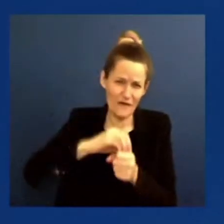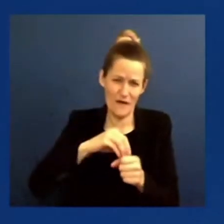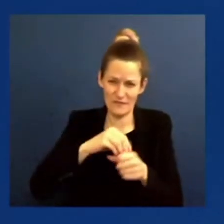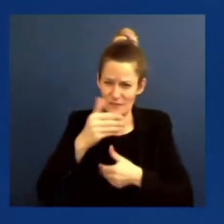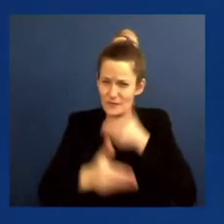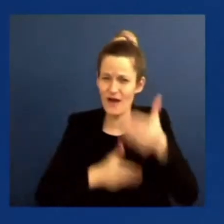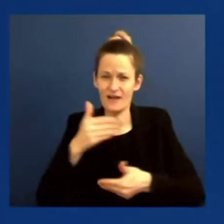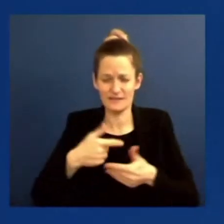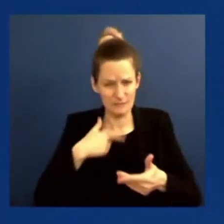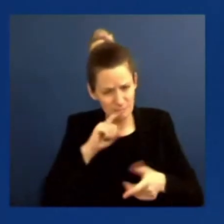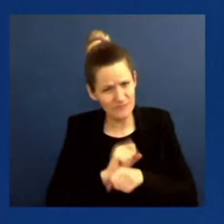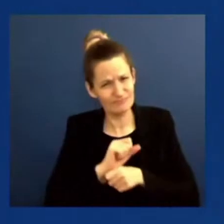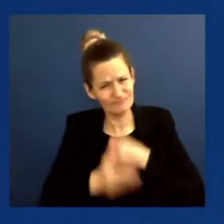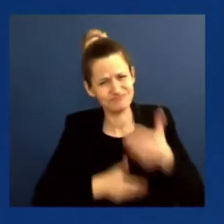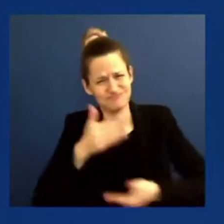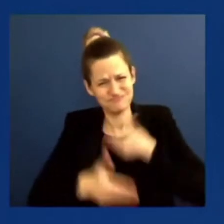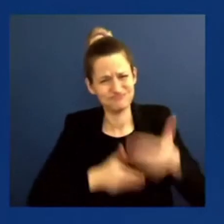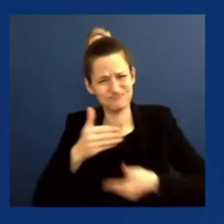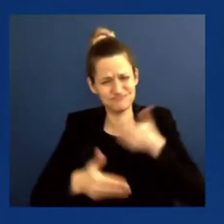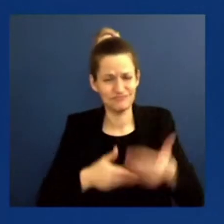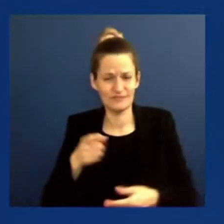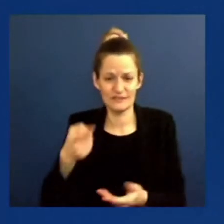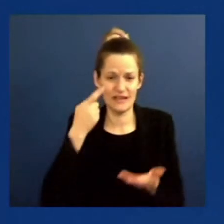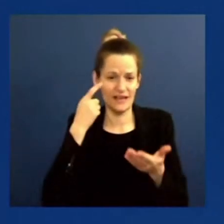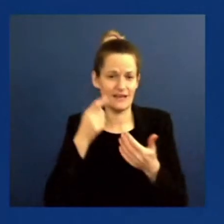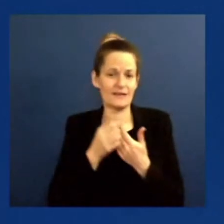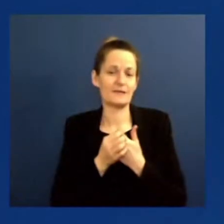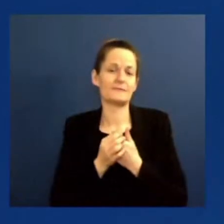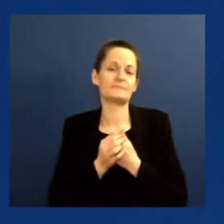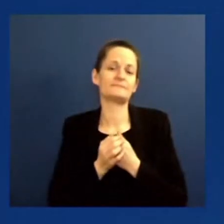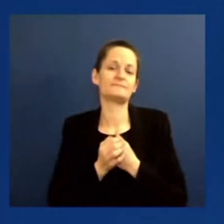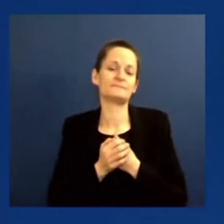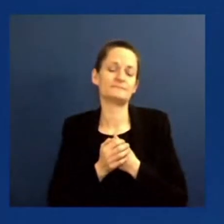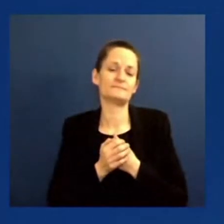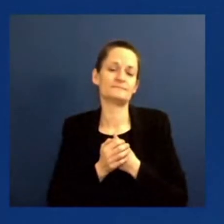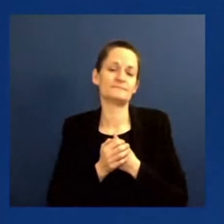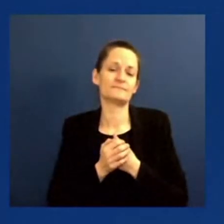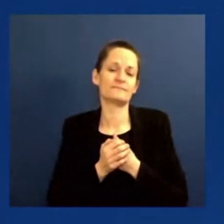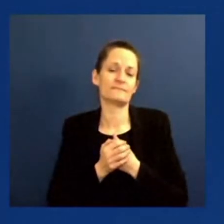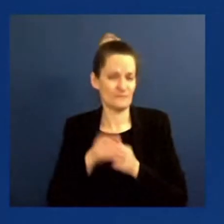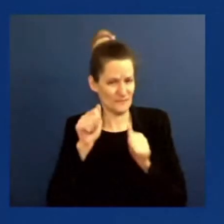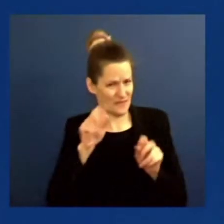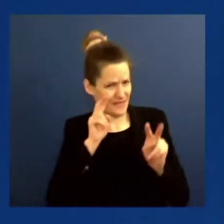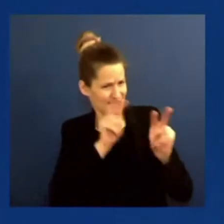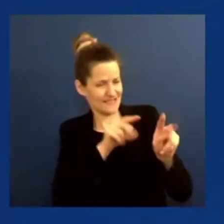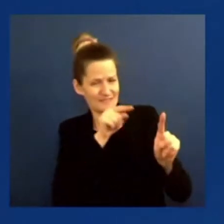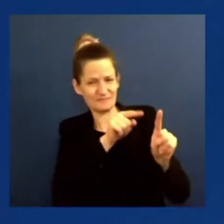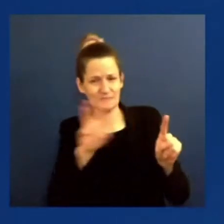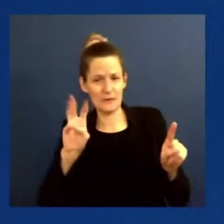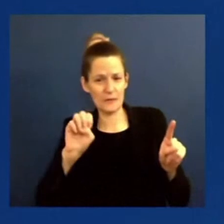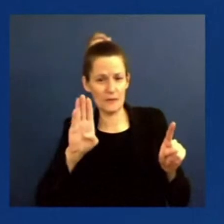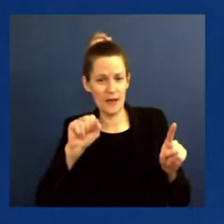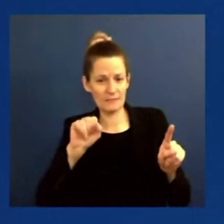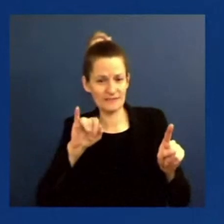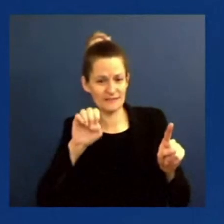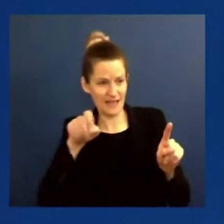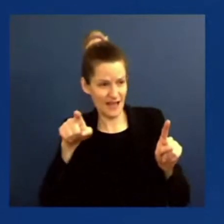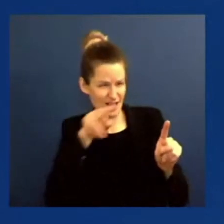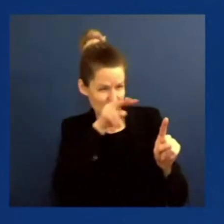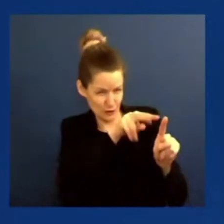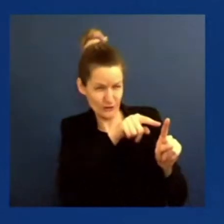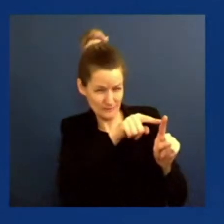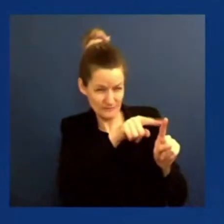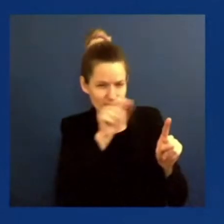the demand of orders through the website and shipments after this initial wave, we'll have a better sense and we'll